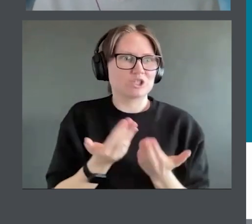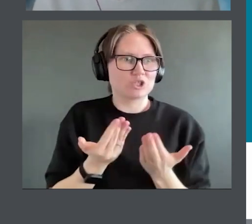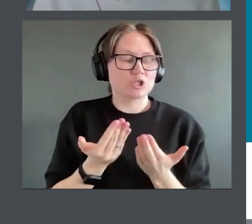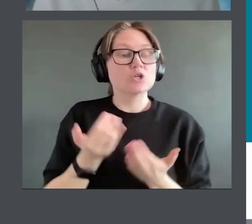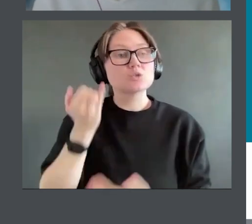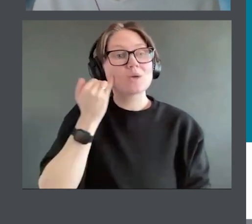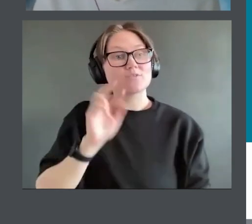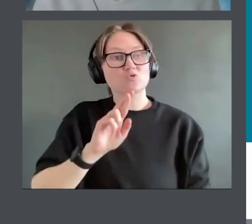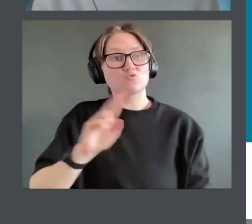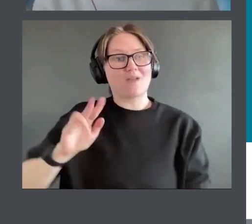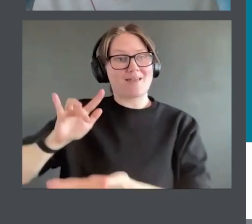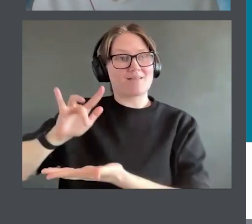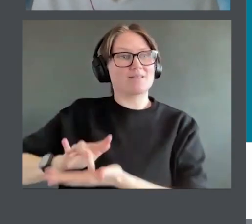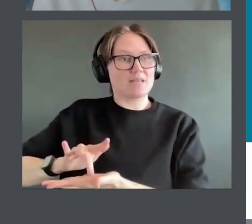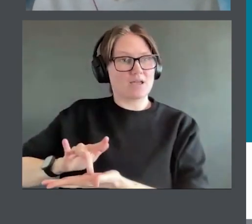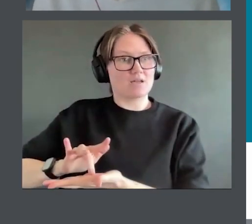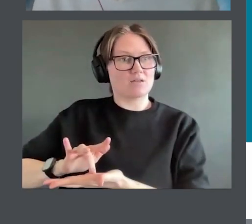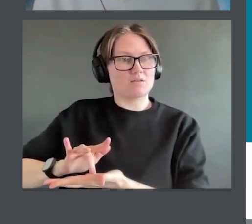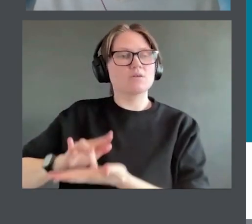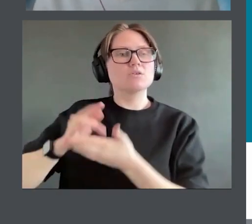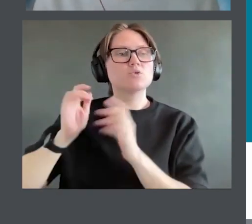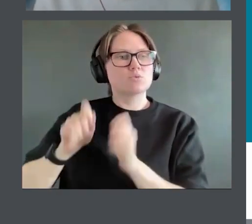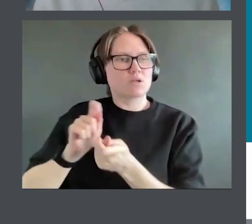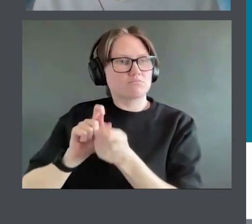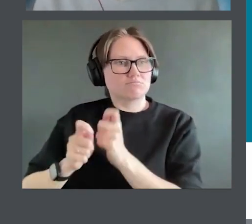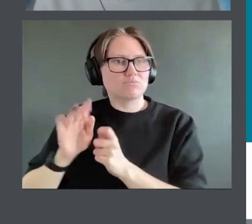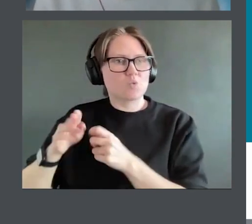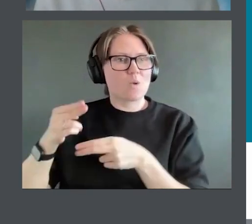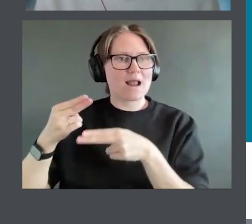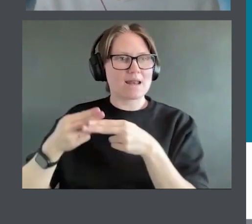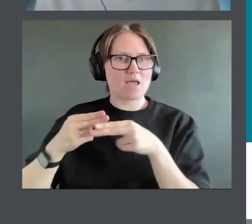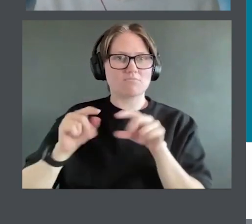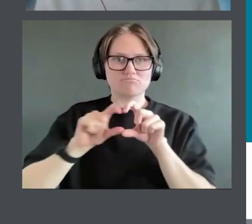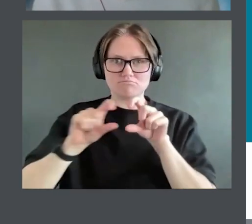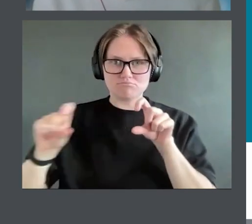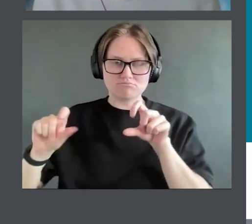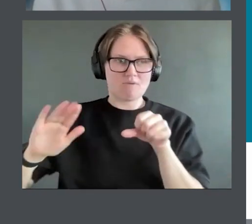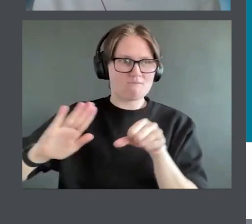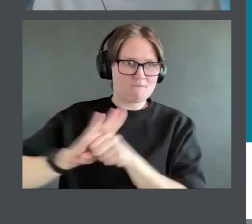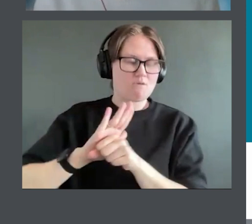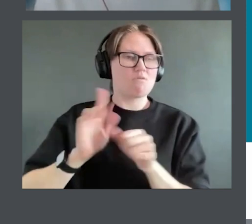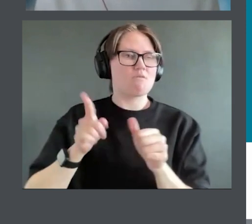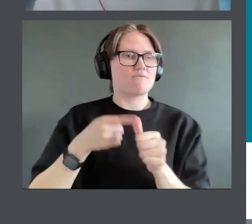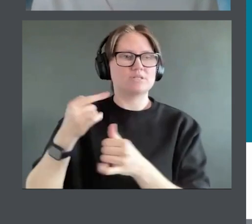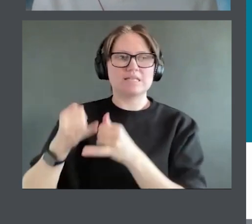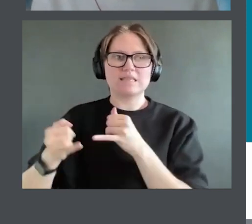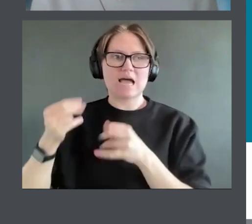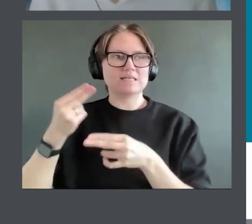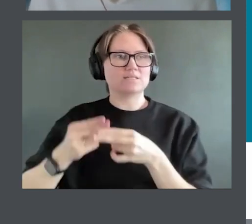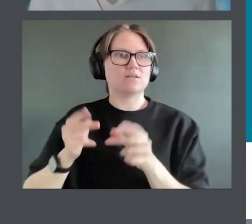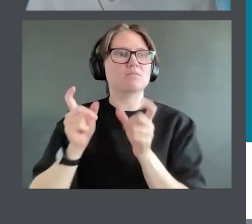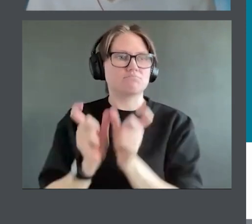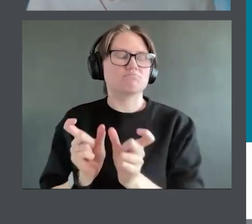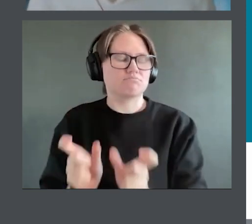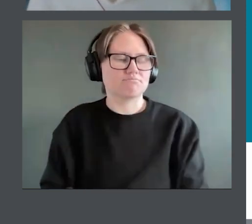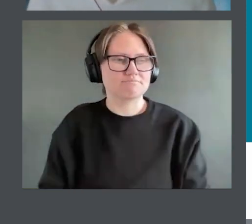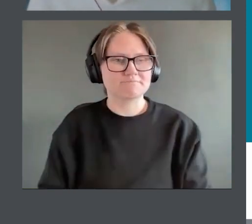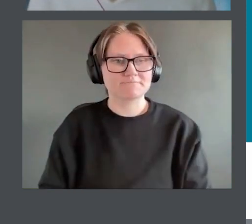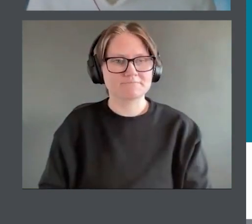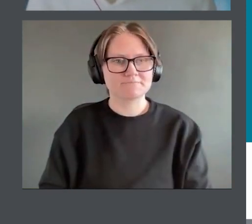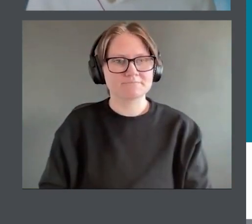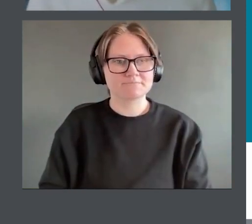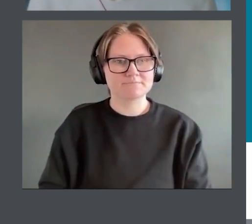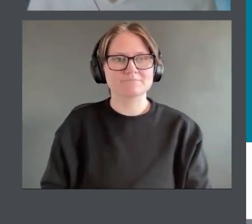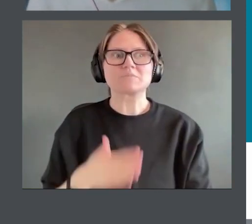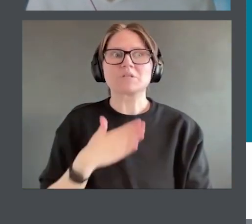on your name, you will be able to edit your name so that you can put in both first and last name.